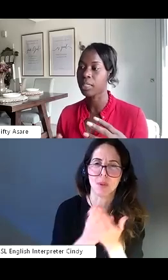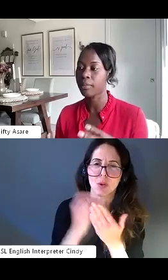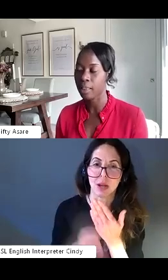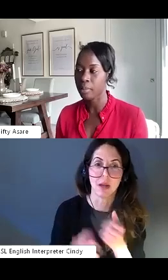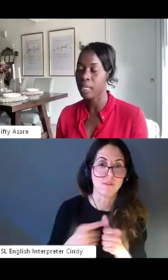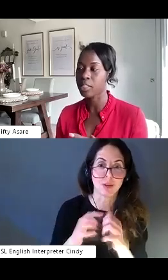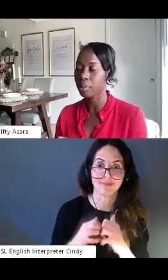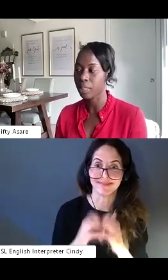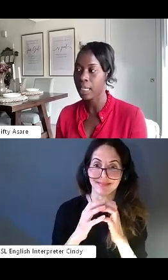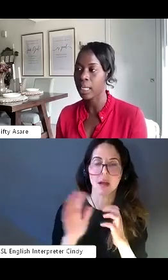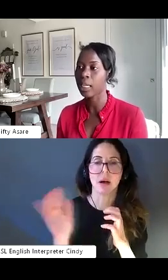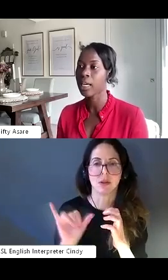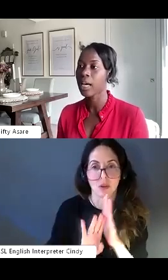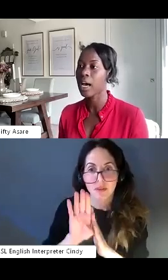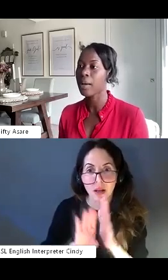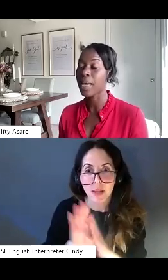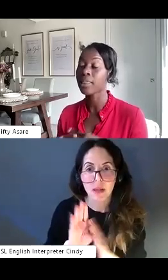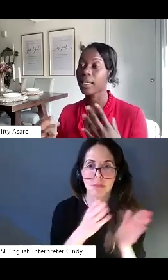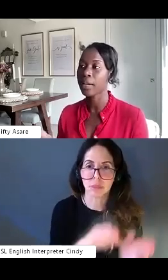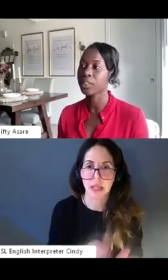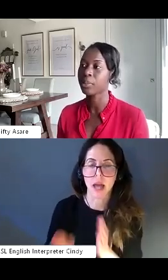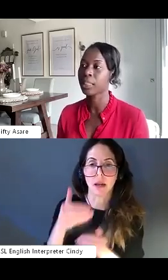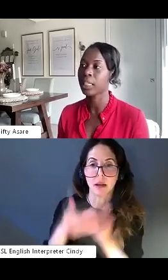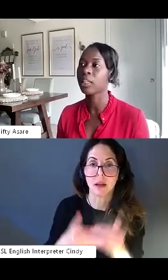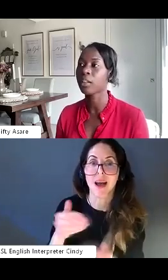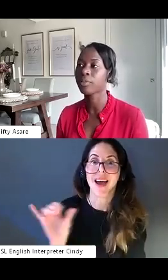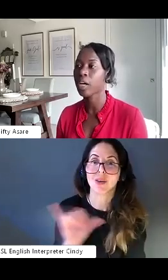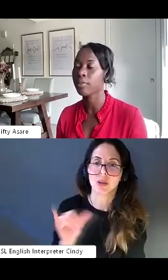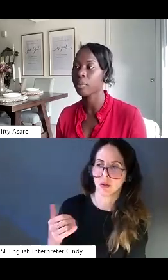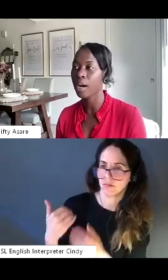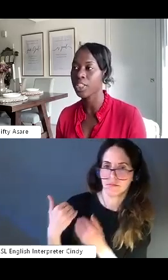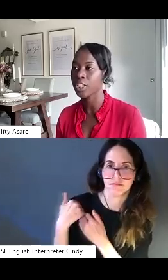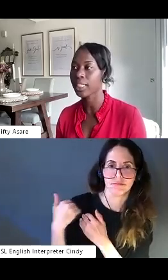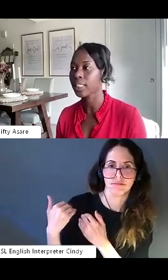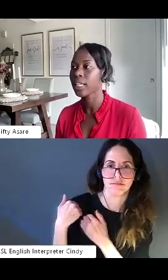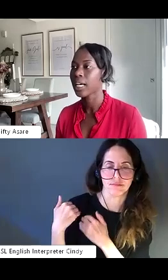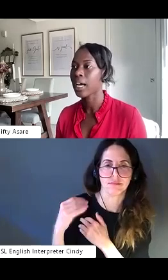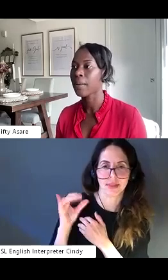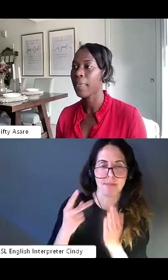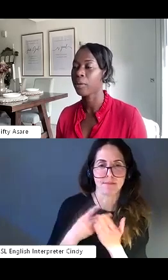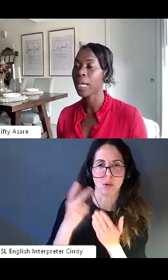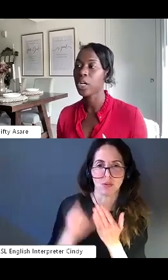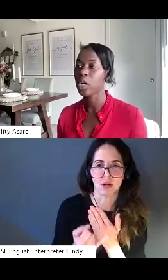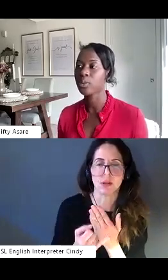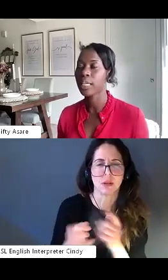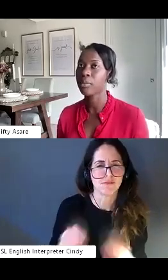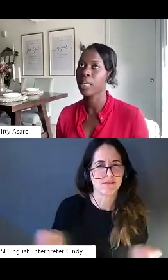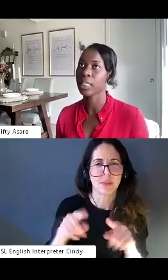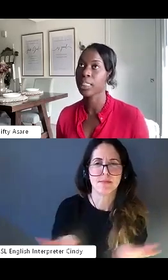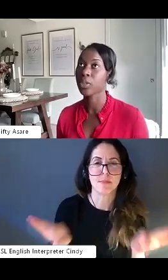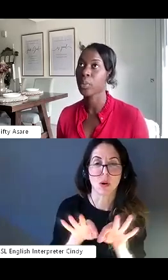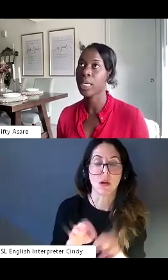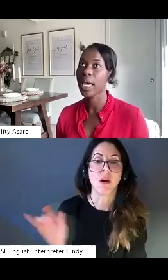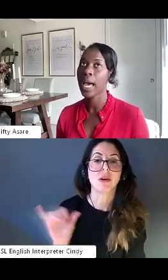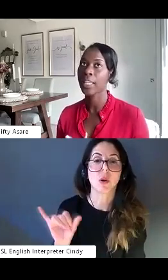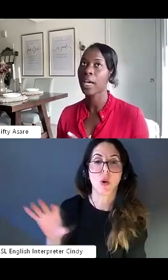initiation, but the development, the planning, and the accountability of the project. And then we had host site